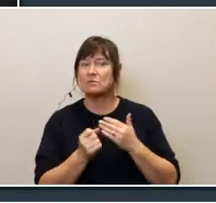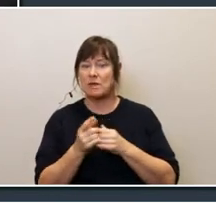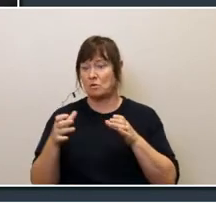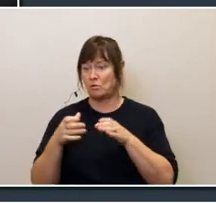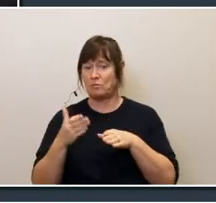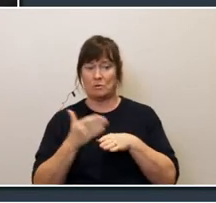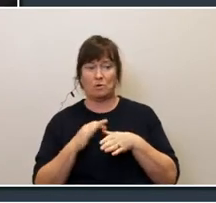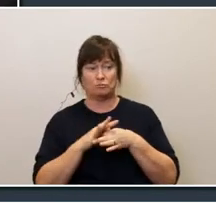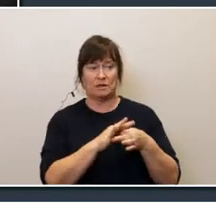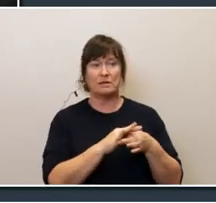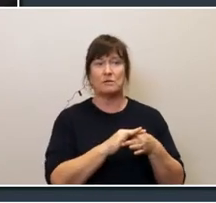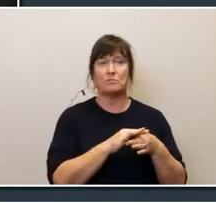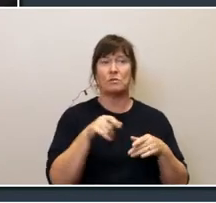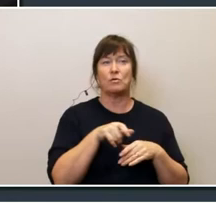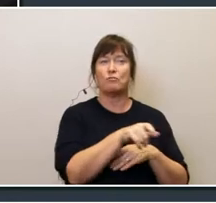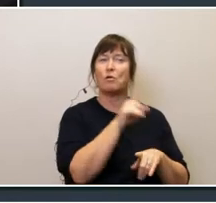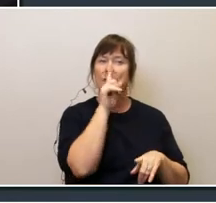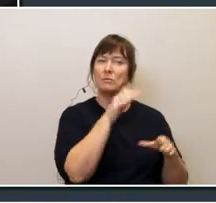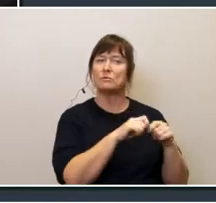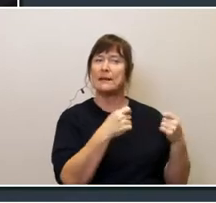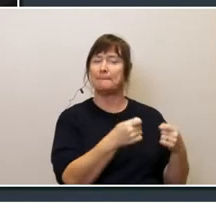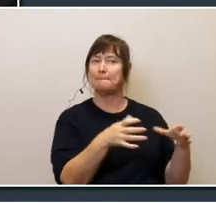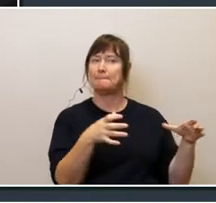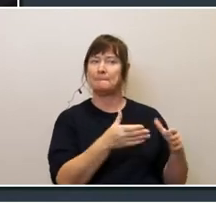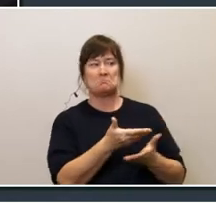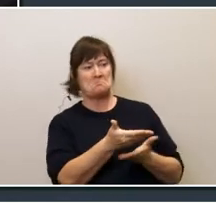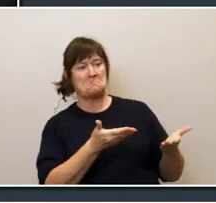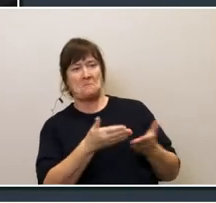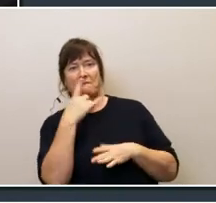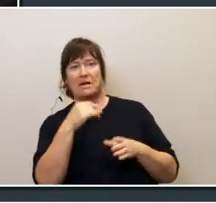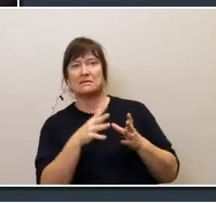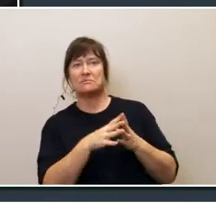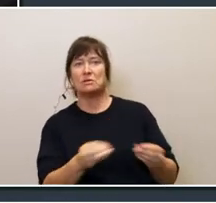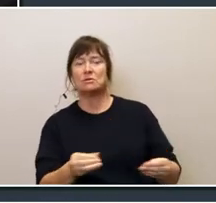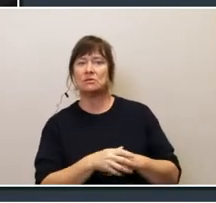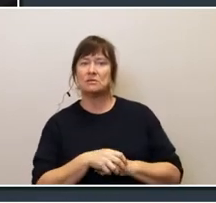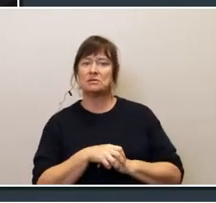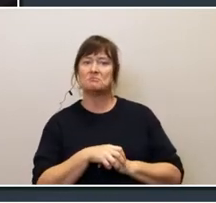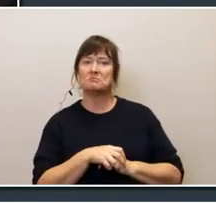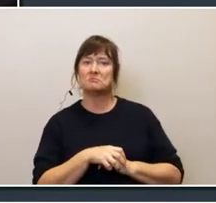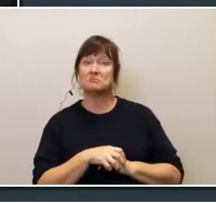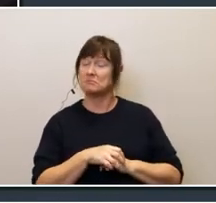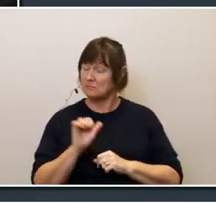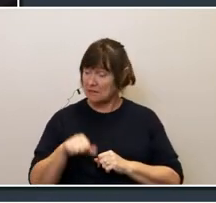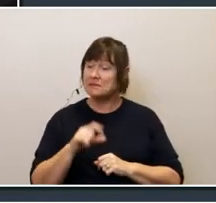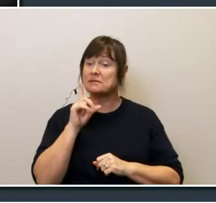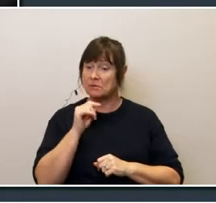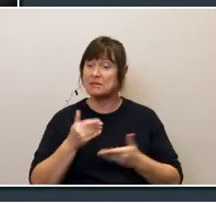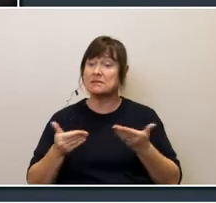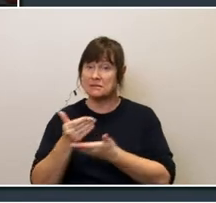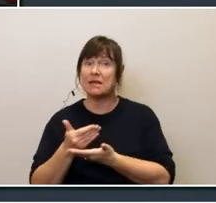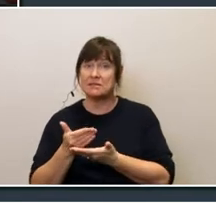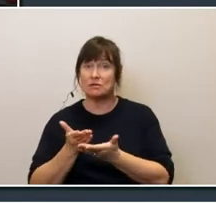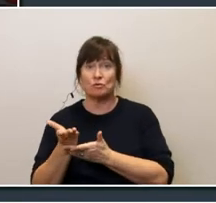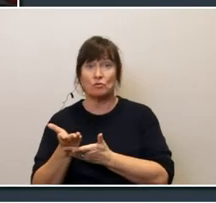can work with our roading people directly and come up with some solutions. That's certainly something we can discuss